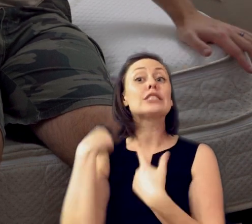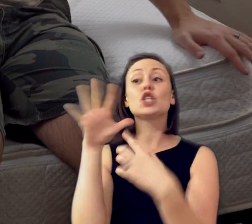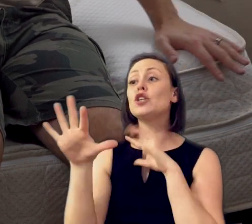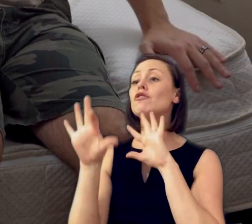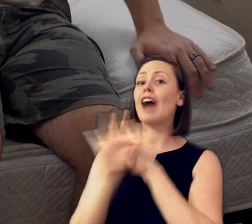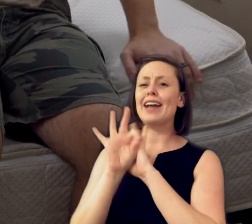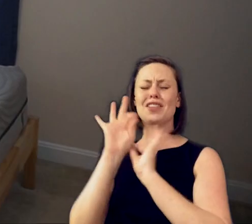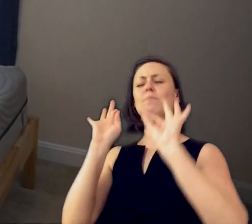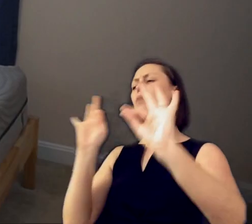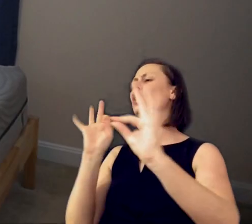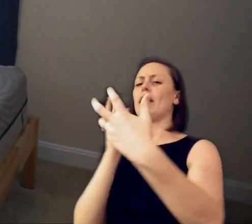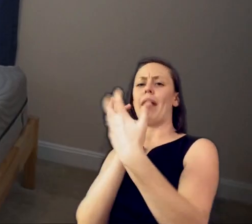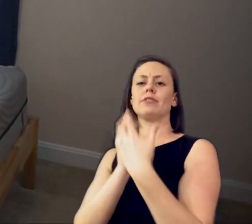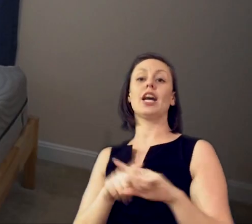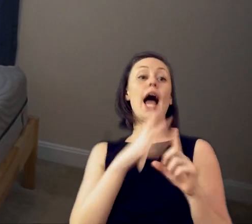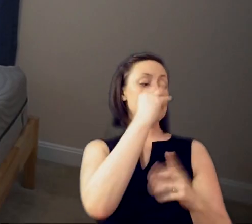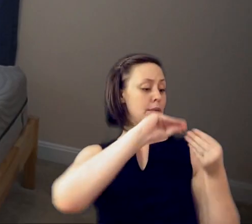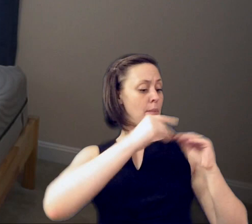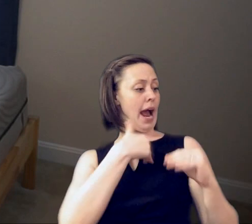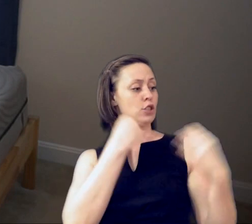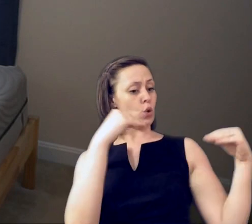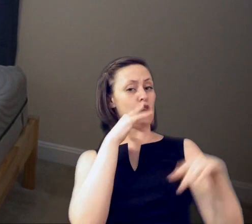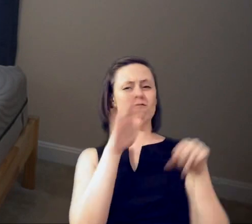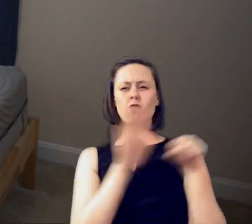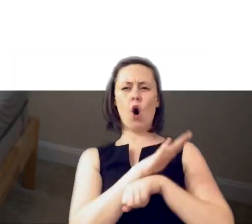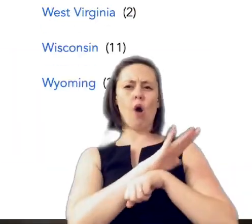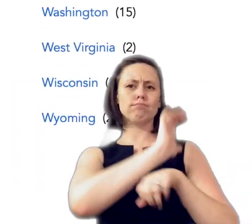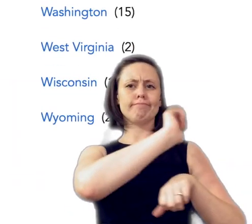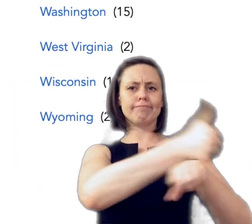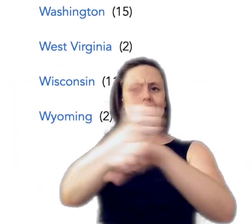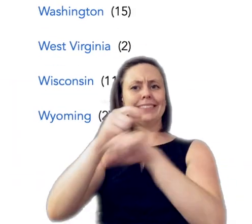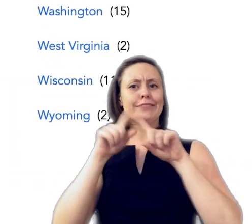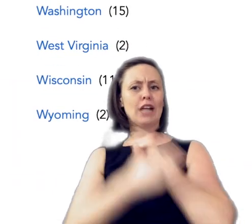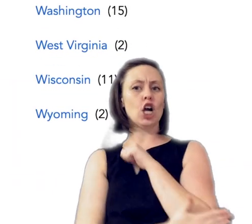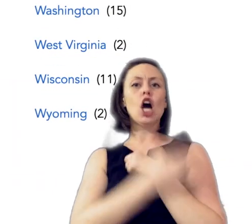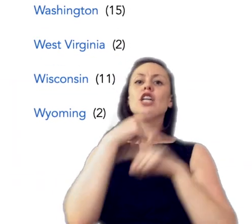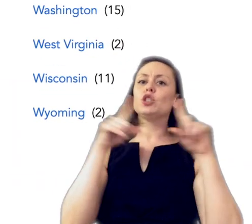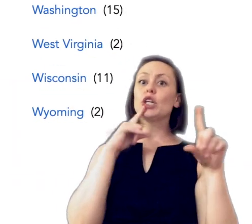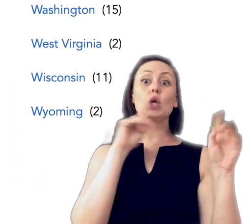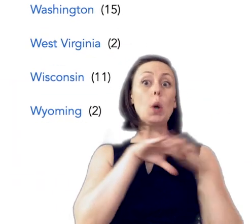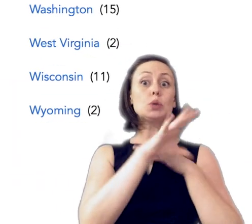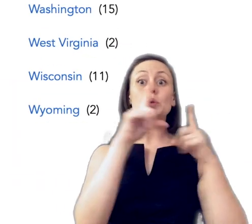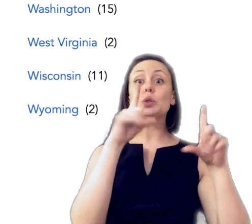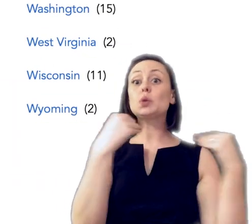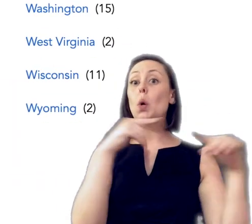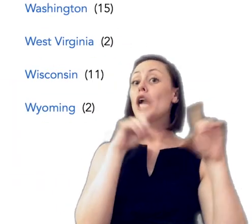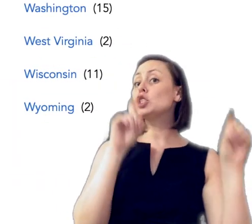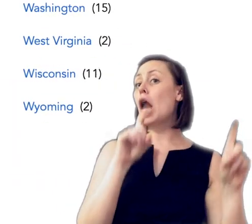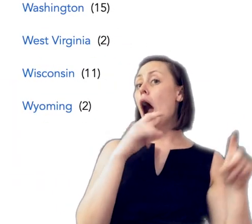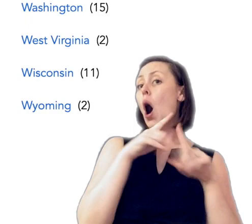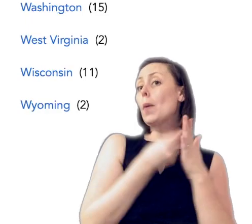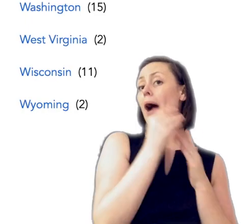the perfect match. Sleep Number has stores all over the country, so you can go into the store and try out one of the beds and either purchase it there